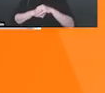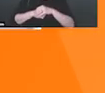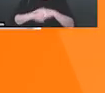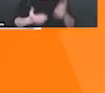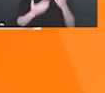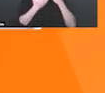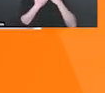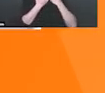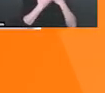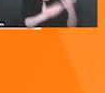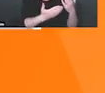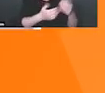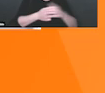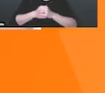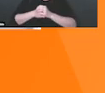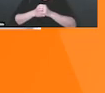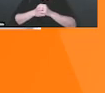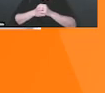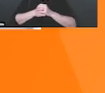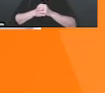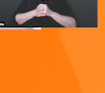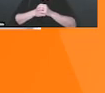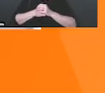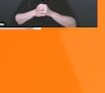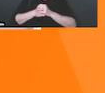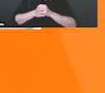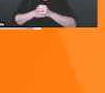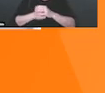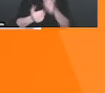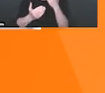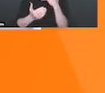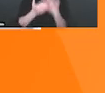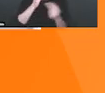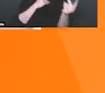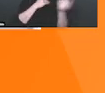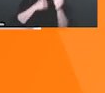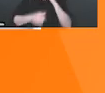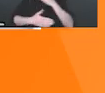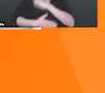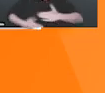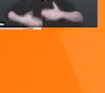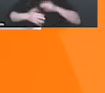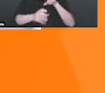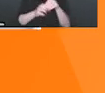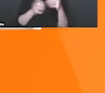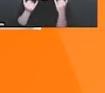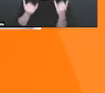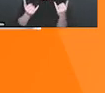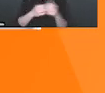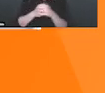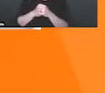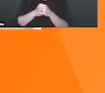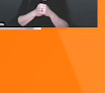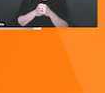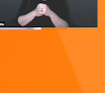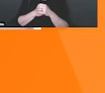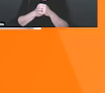Thank you, Adelaide and Innovation Guelph. It's a real pleasure to be here, and I'm glad